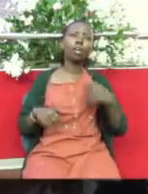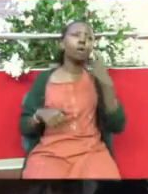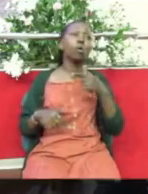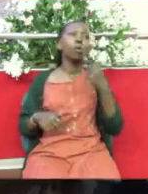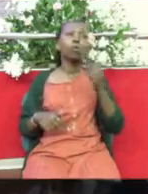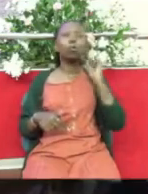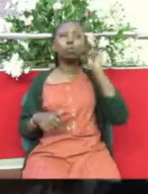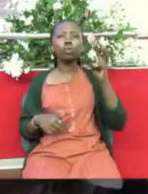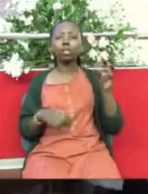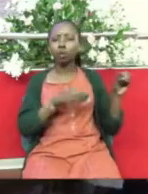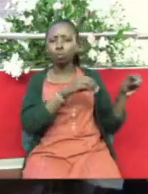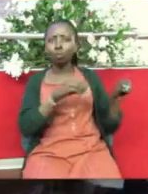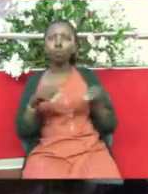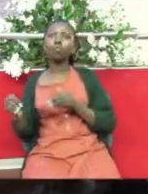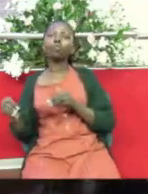walk out